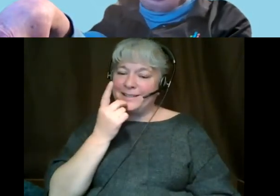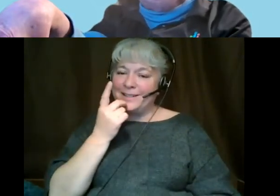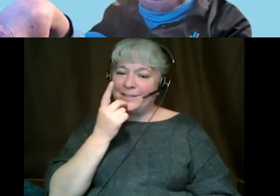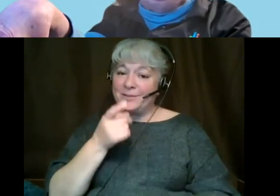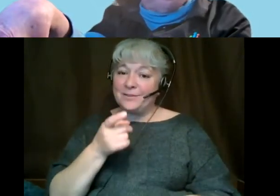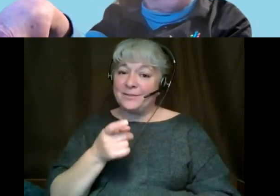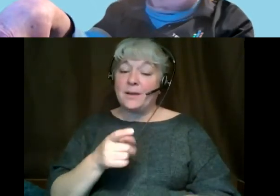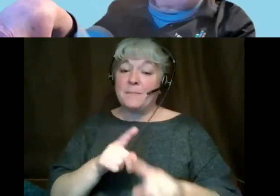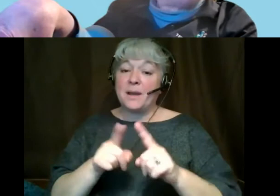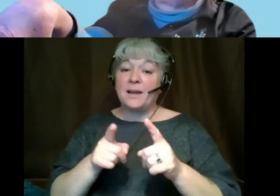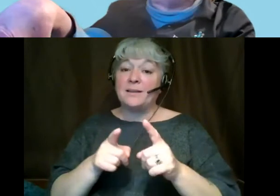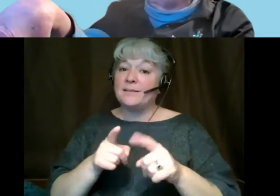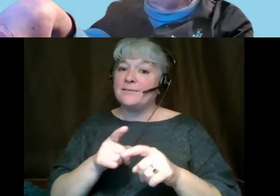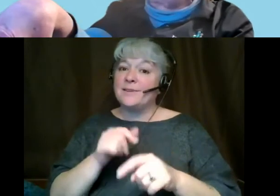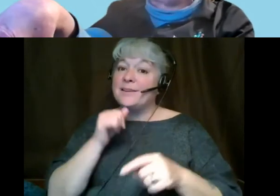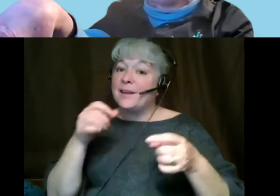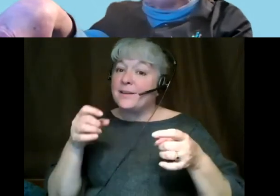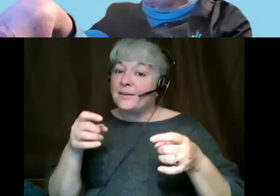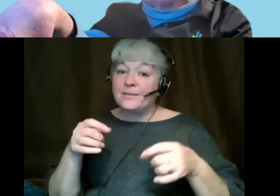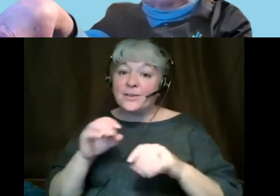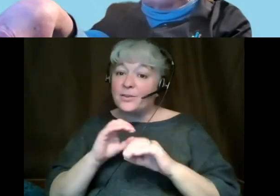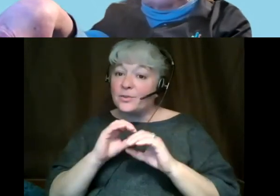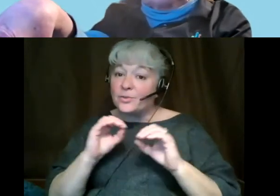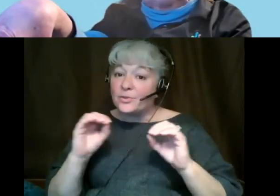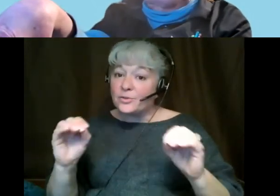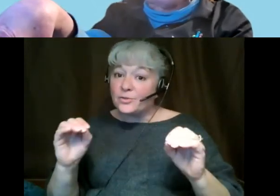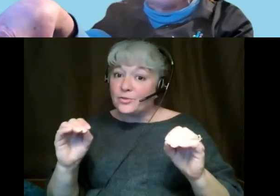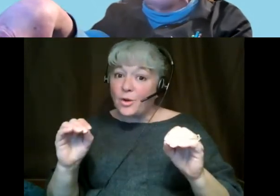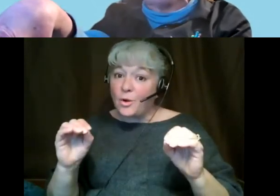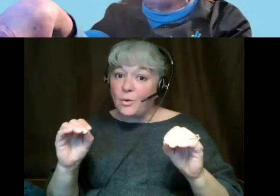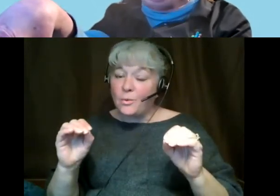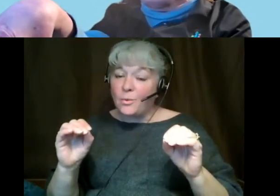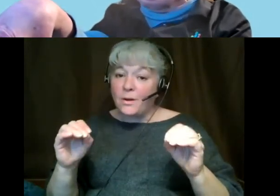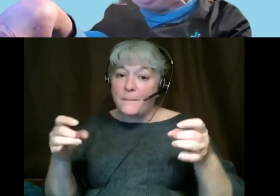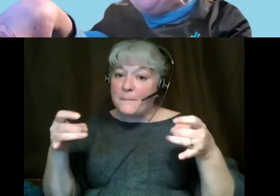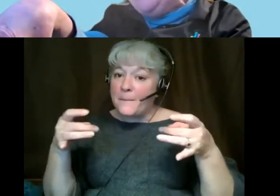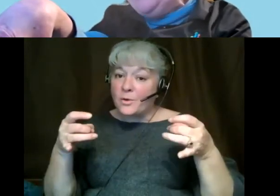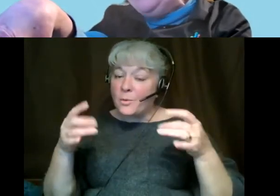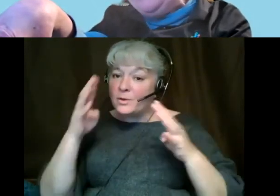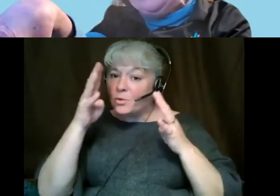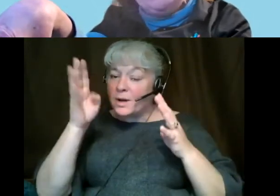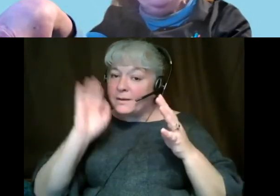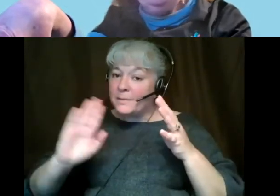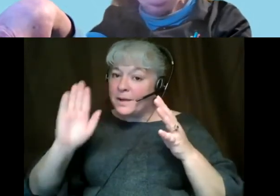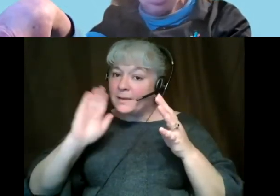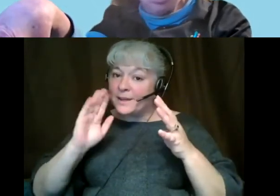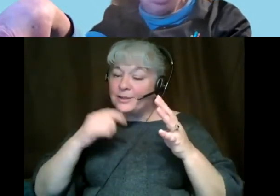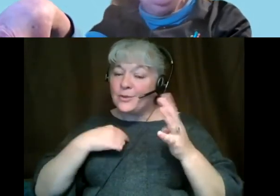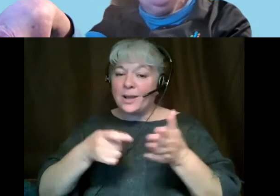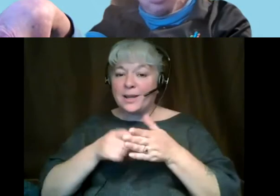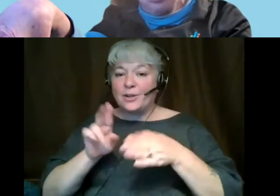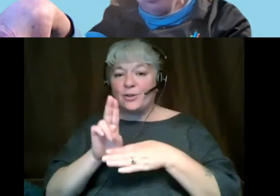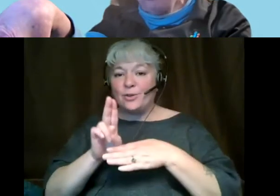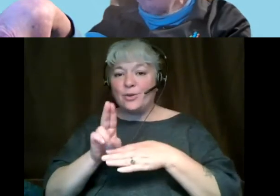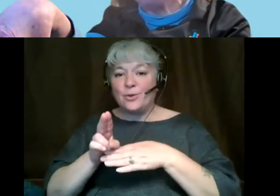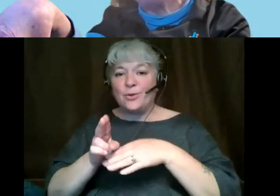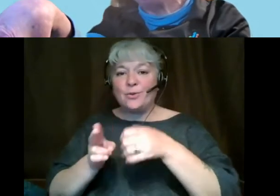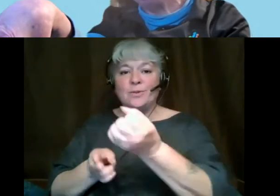the oven. There was no such thing as microwaves.